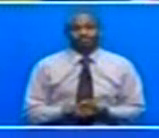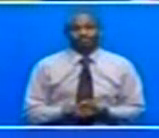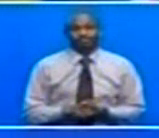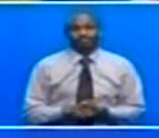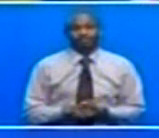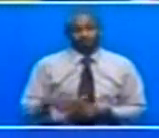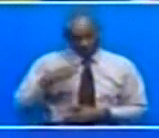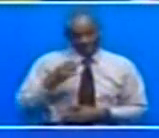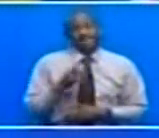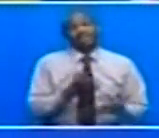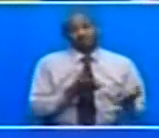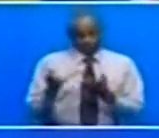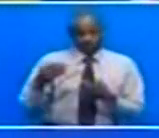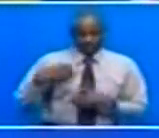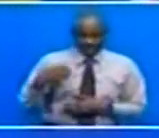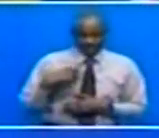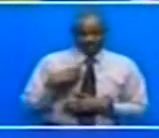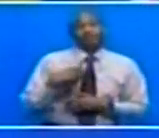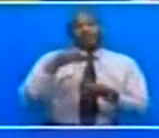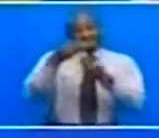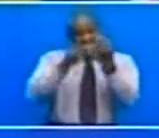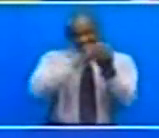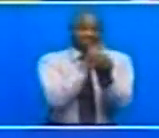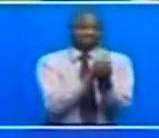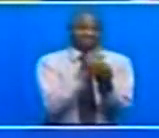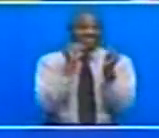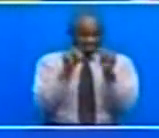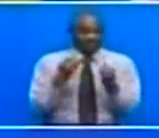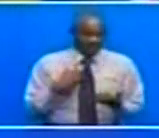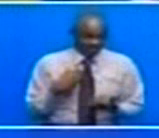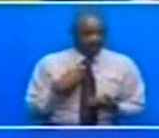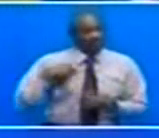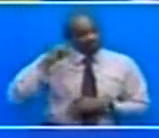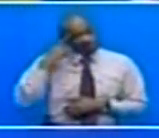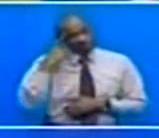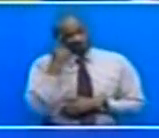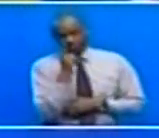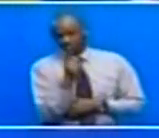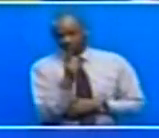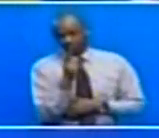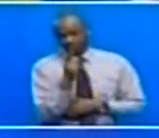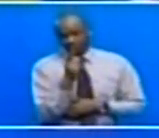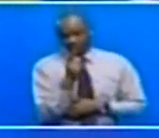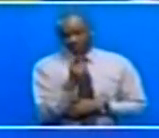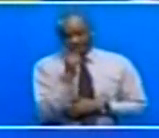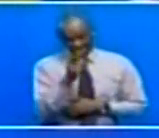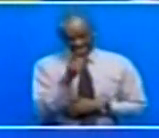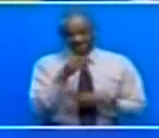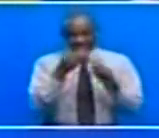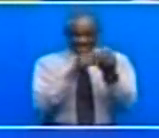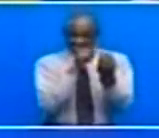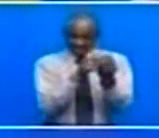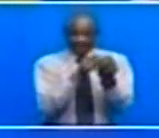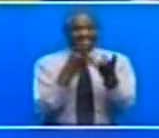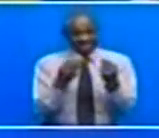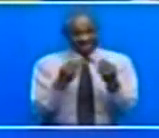We introduced tissue culture banana. We thought that this crop is